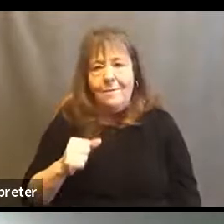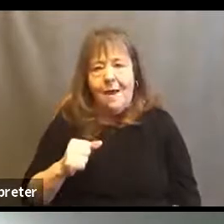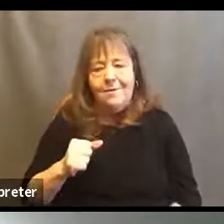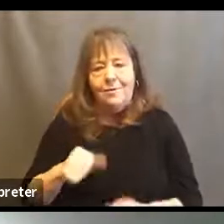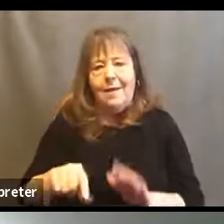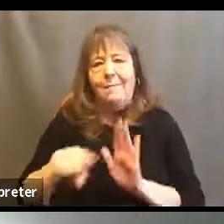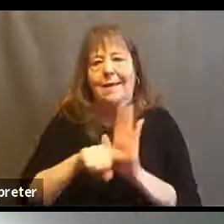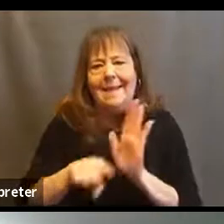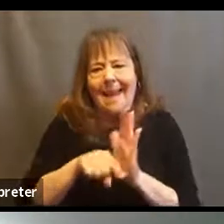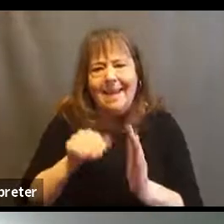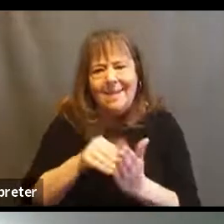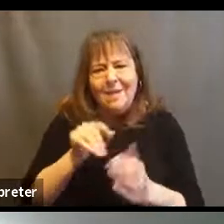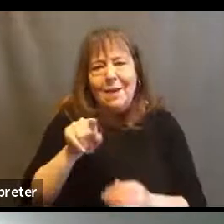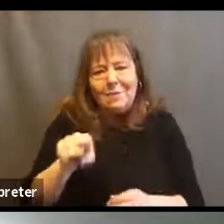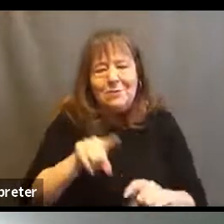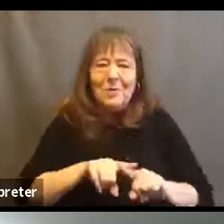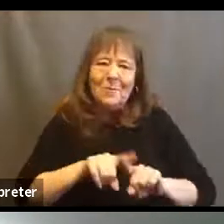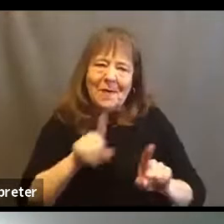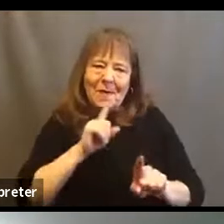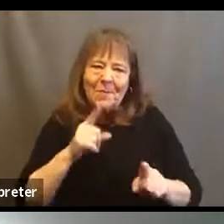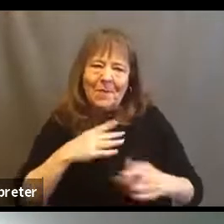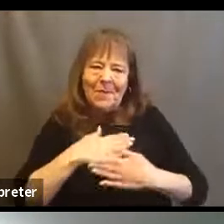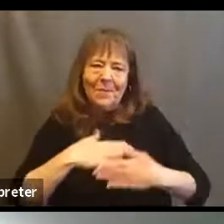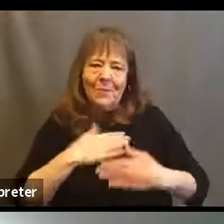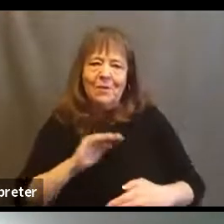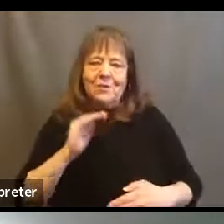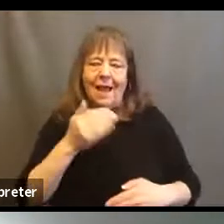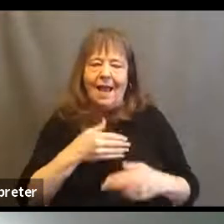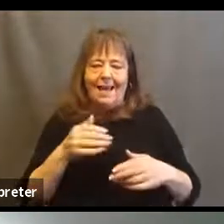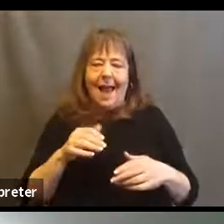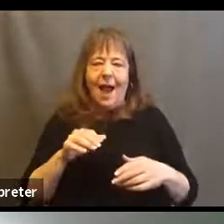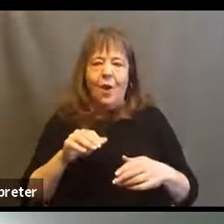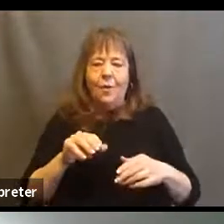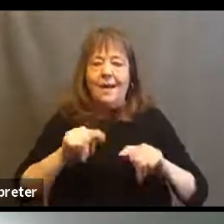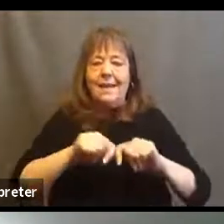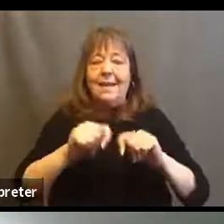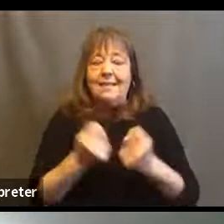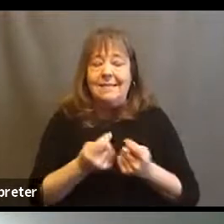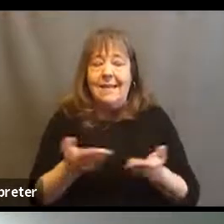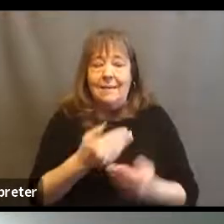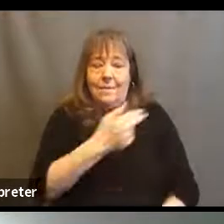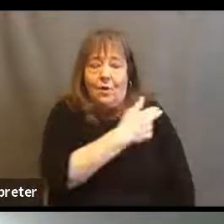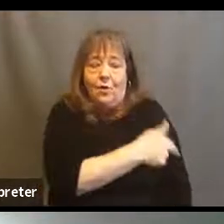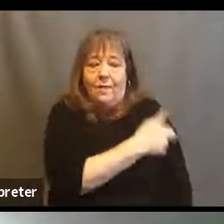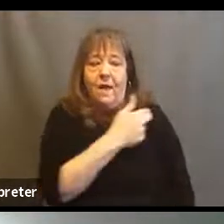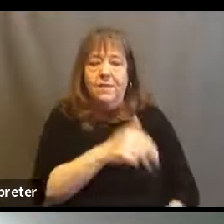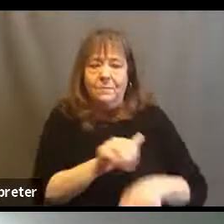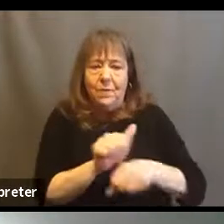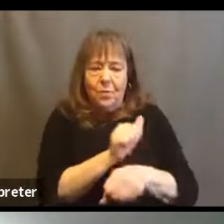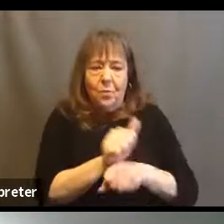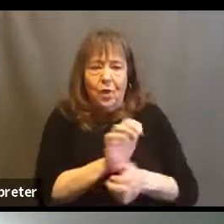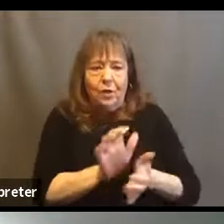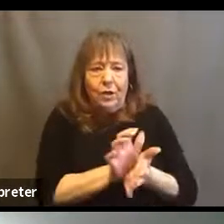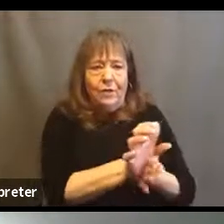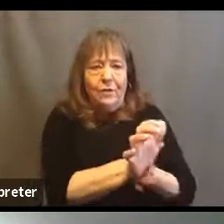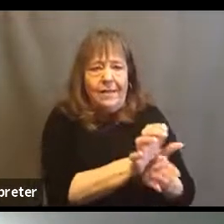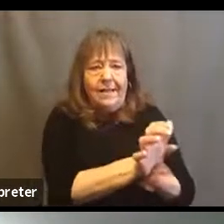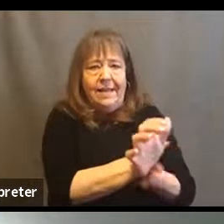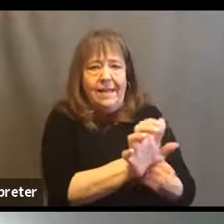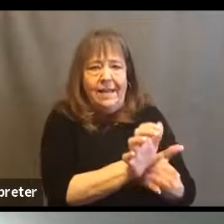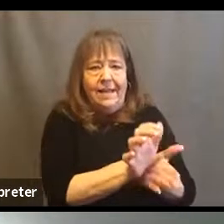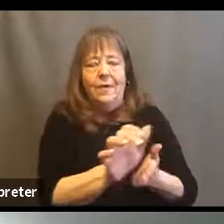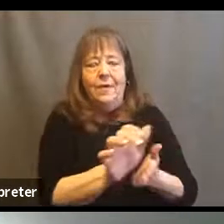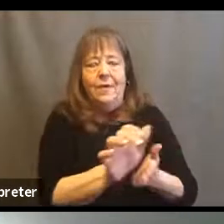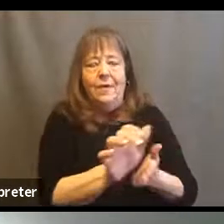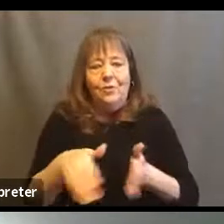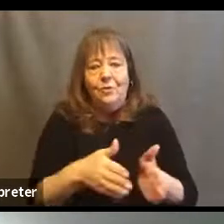but did really appreciate what our engineer team is doing and the work they do constantly through this winter,